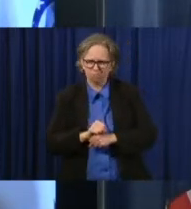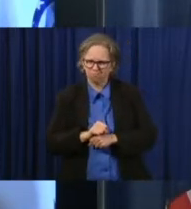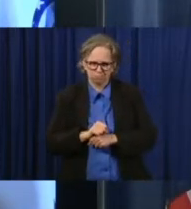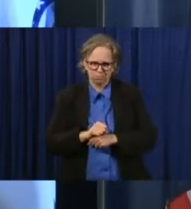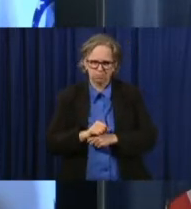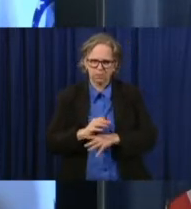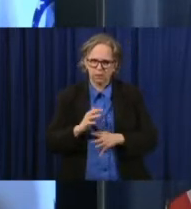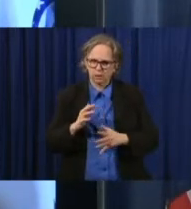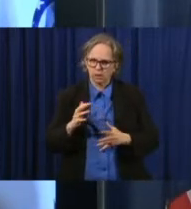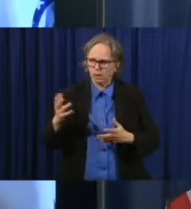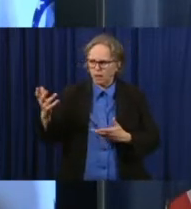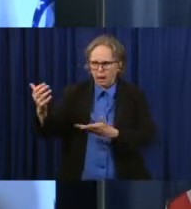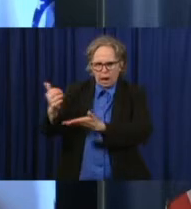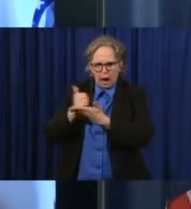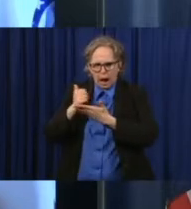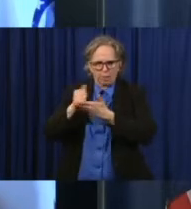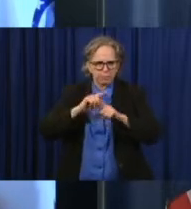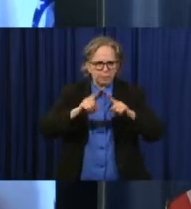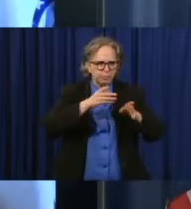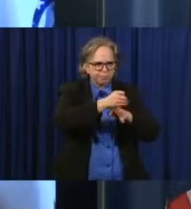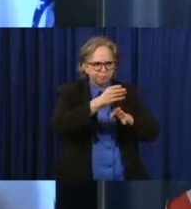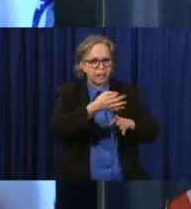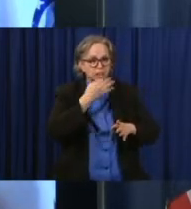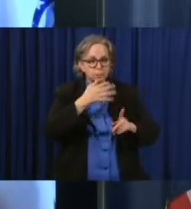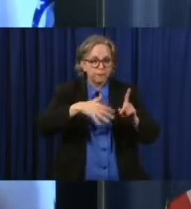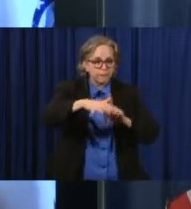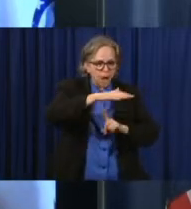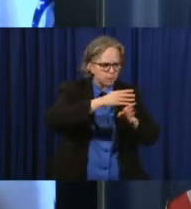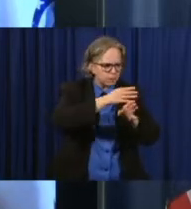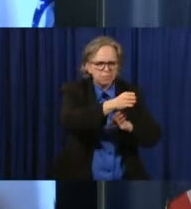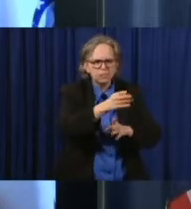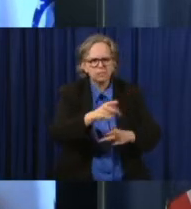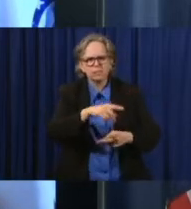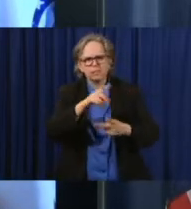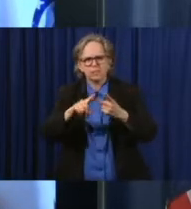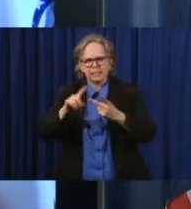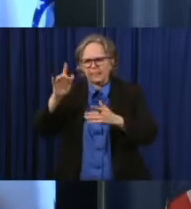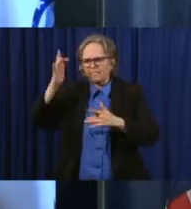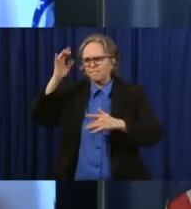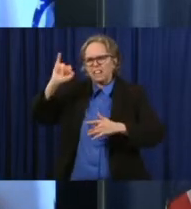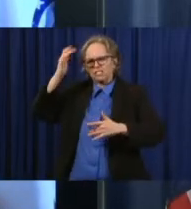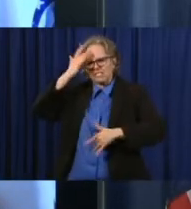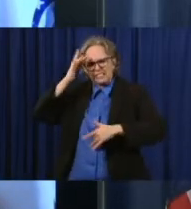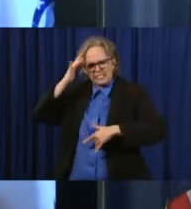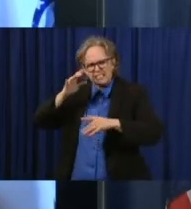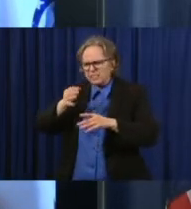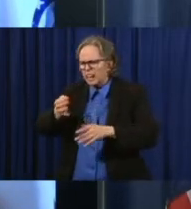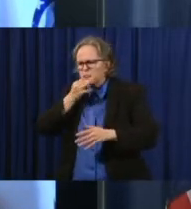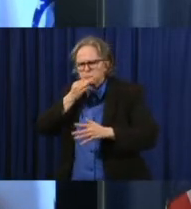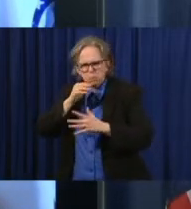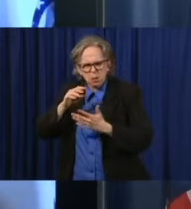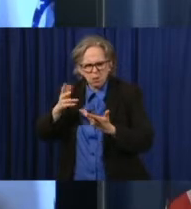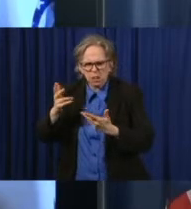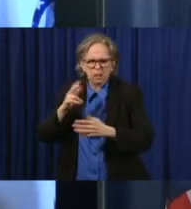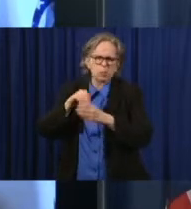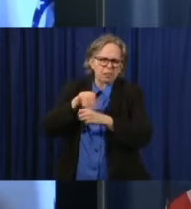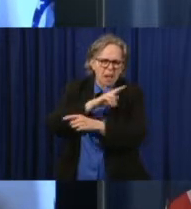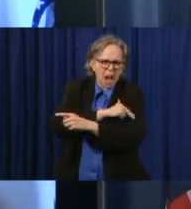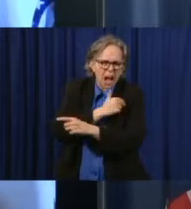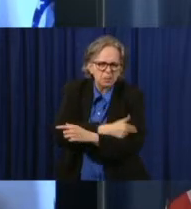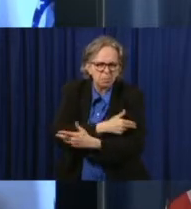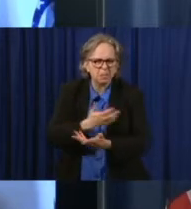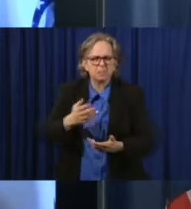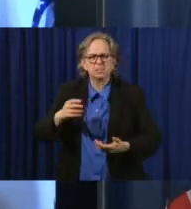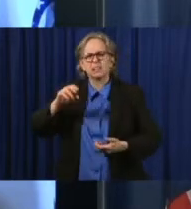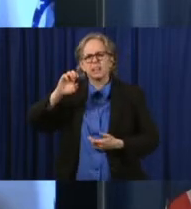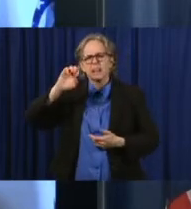to epidemiologists, infectious disease specialists, physicians, hospitalists, all to try to do the very best we can